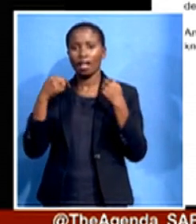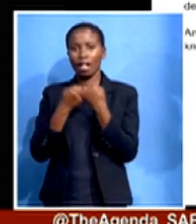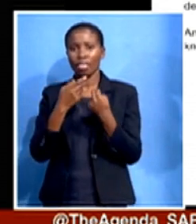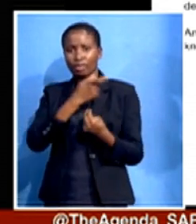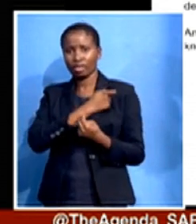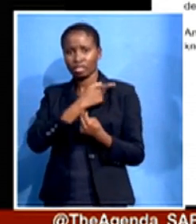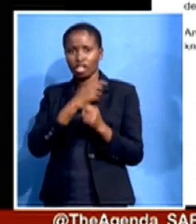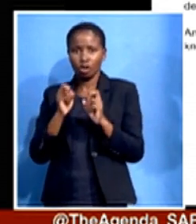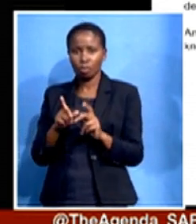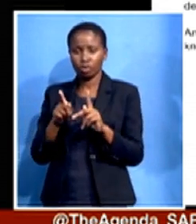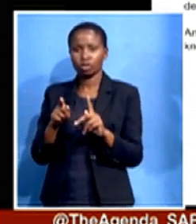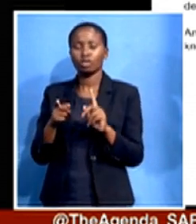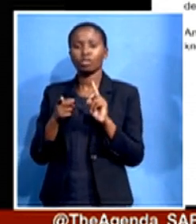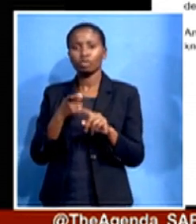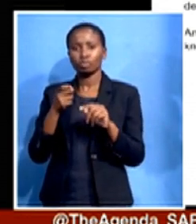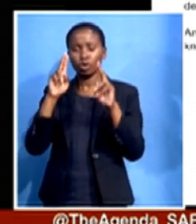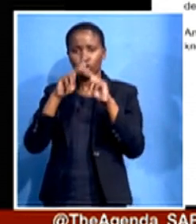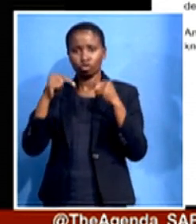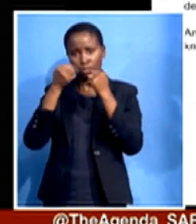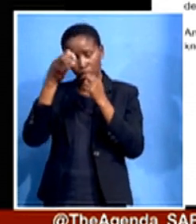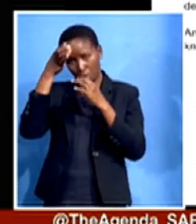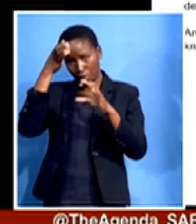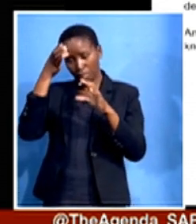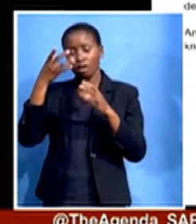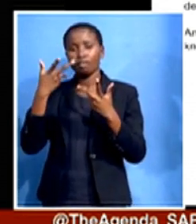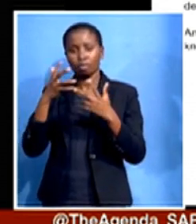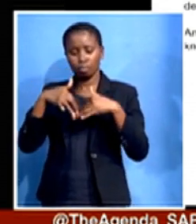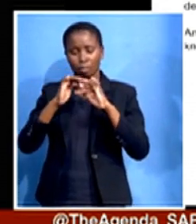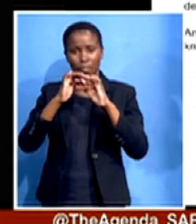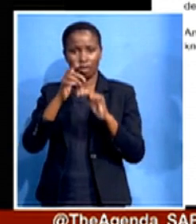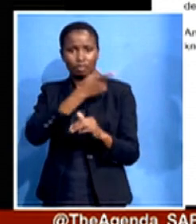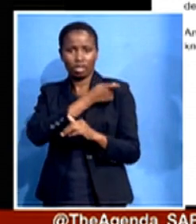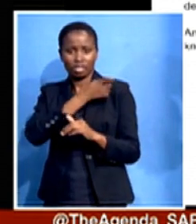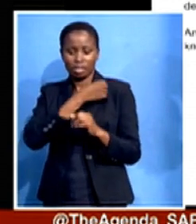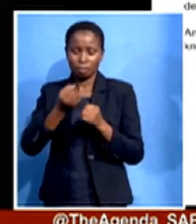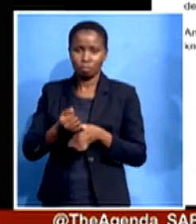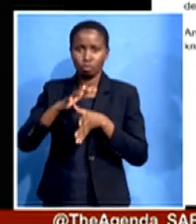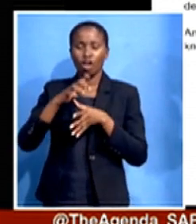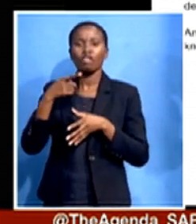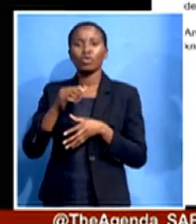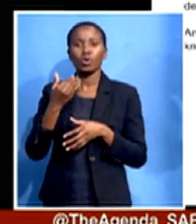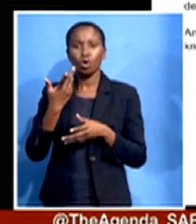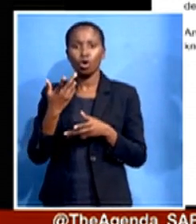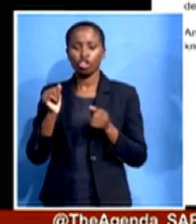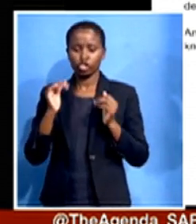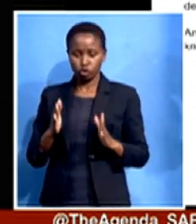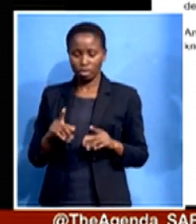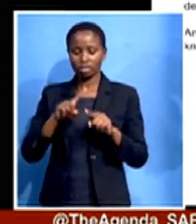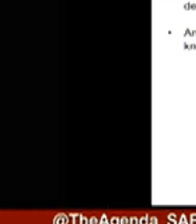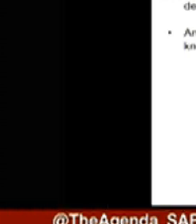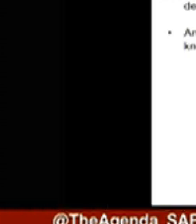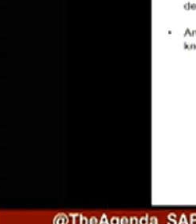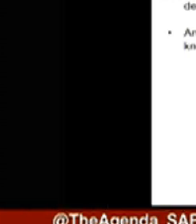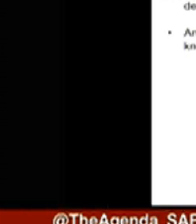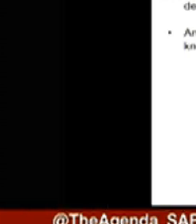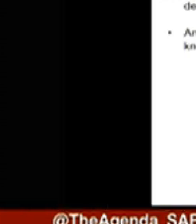in developing vaccine prototypes for human and animals is underway, and we have started to look at how best South Africa needs to